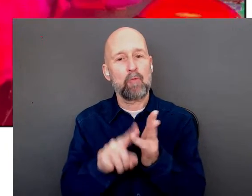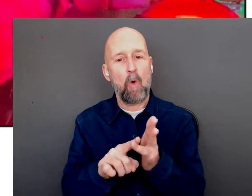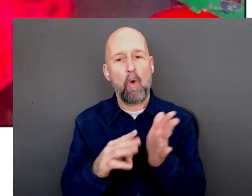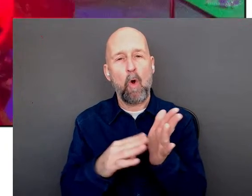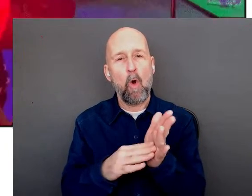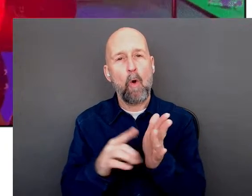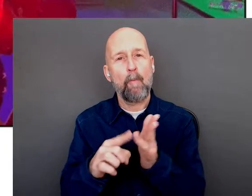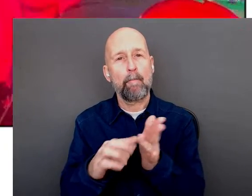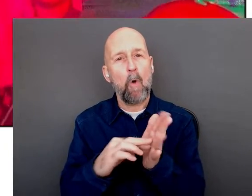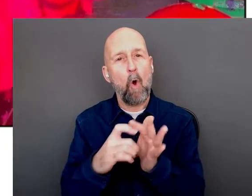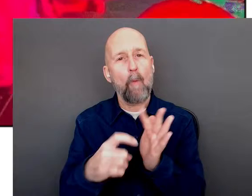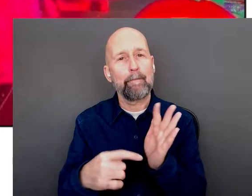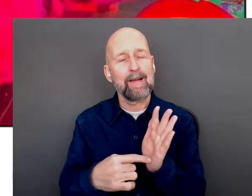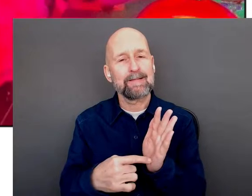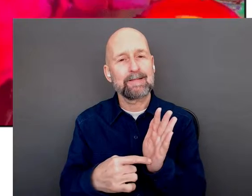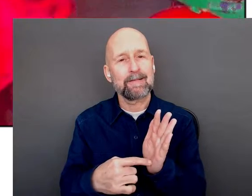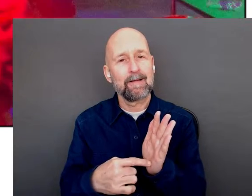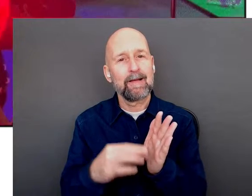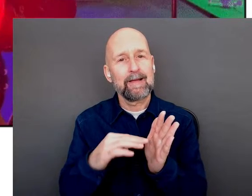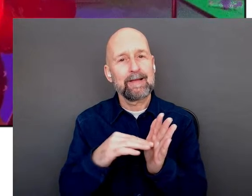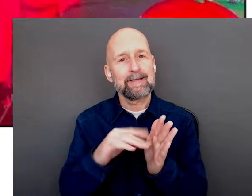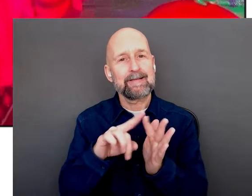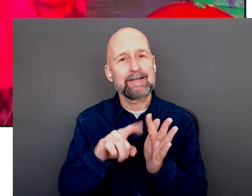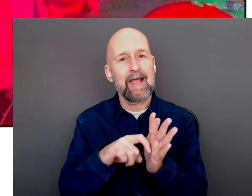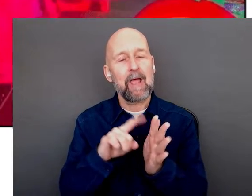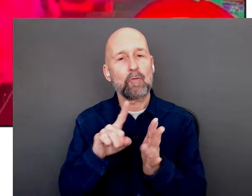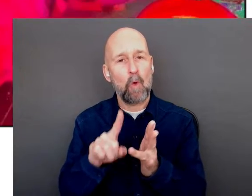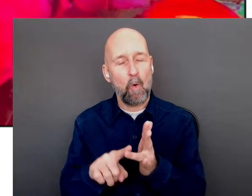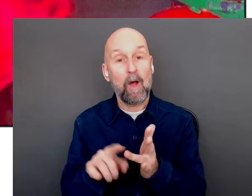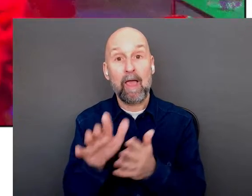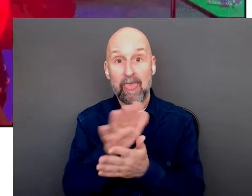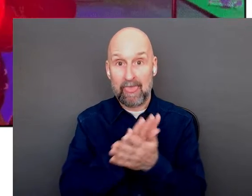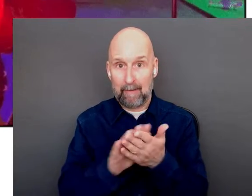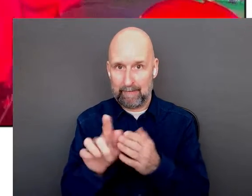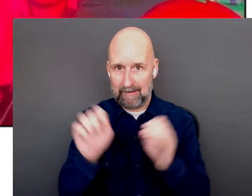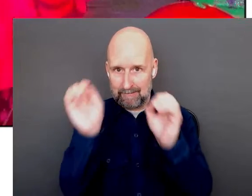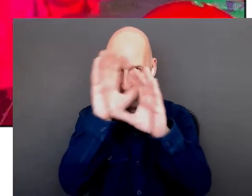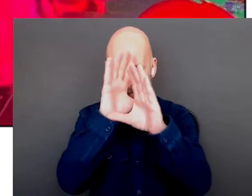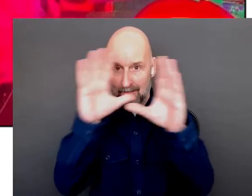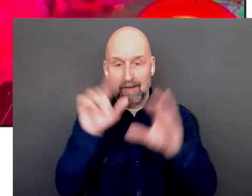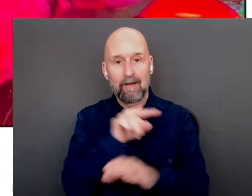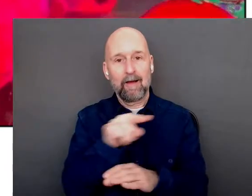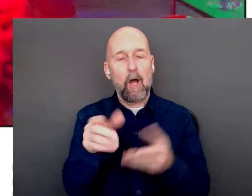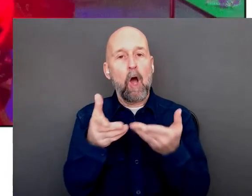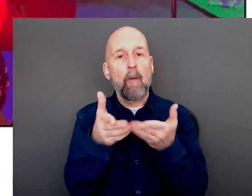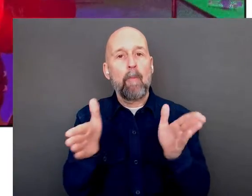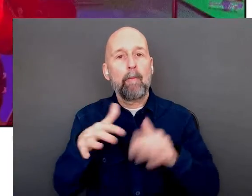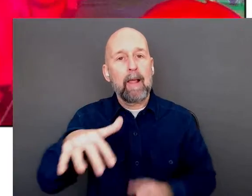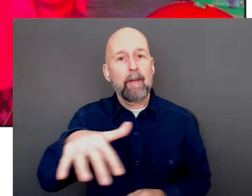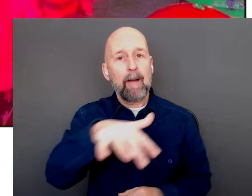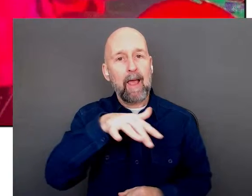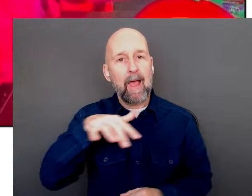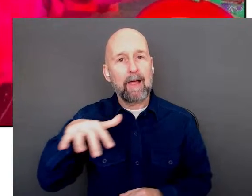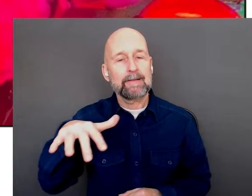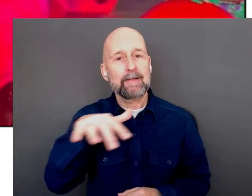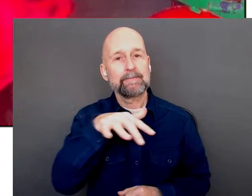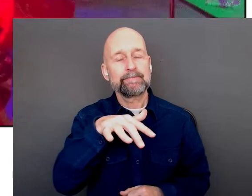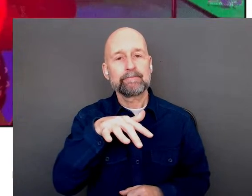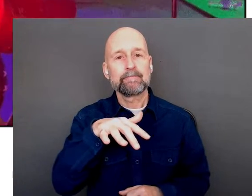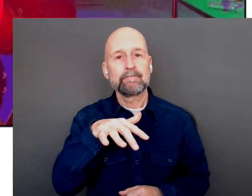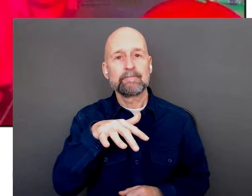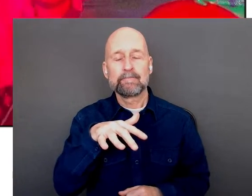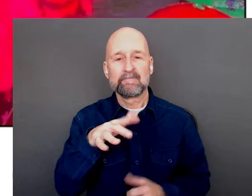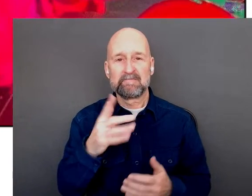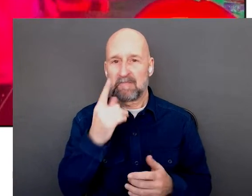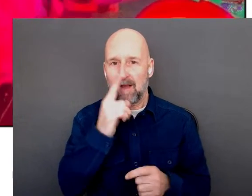well, our pieces is the idea that you're in a public place, so you're not going to have the chance to read a whole like a set